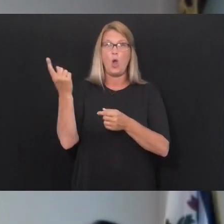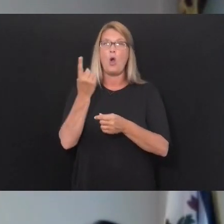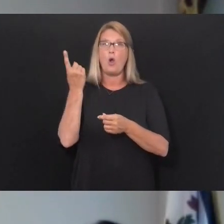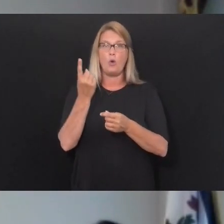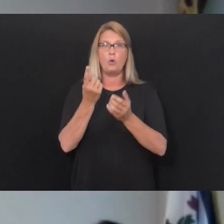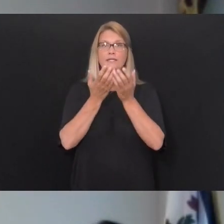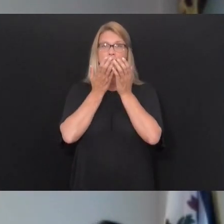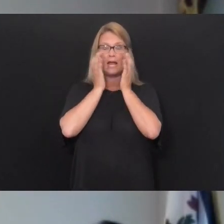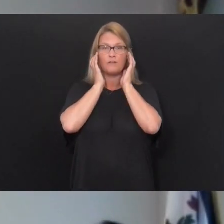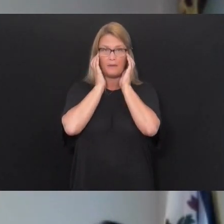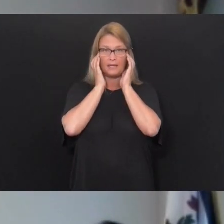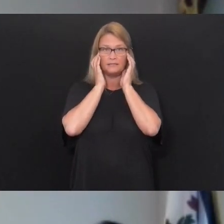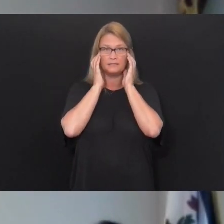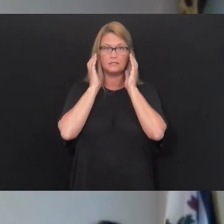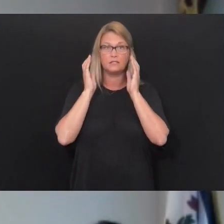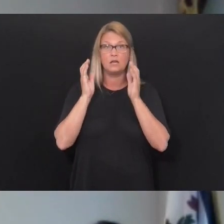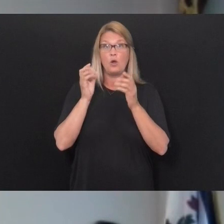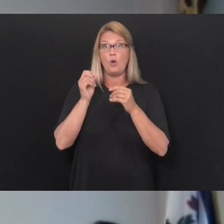But